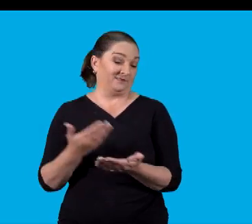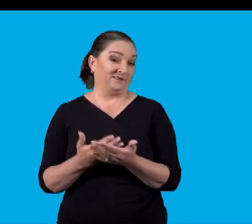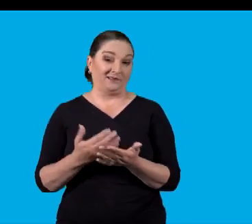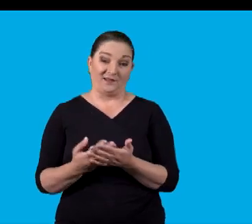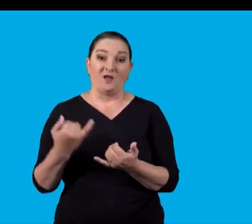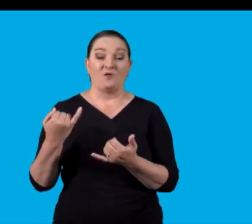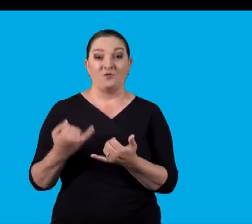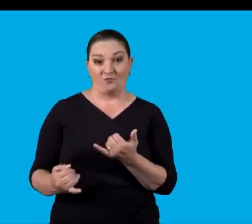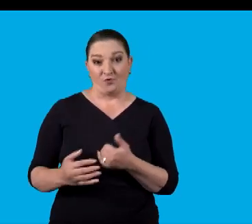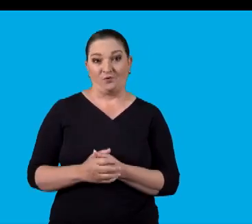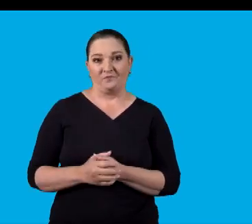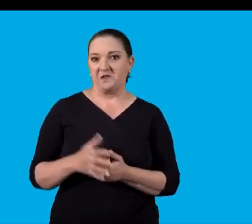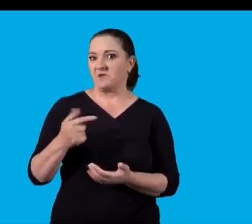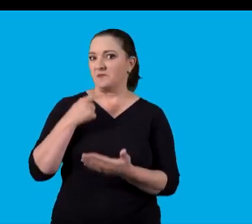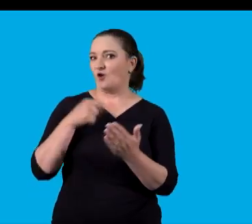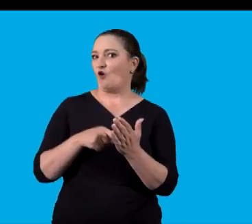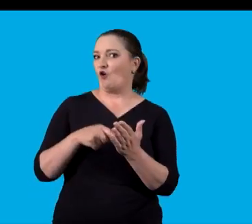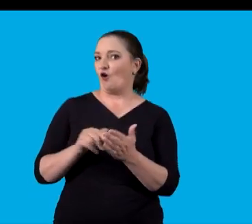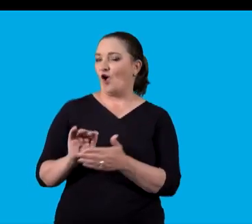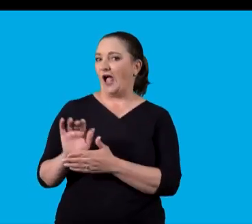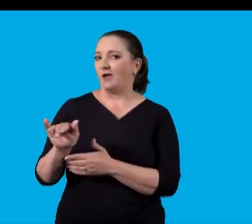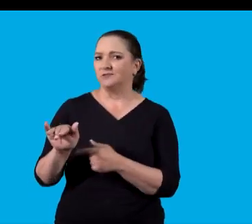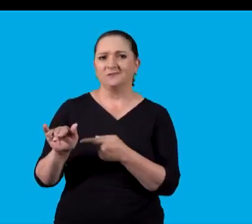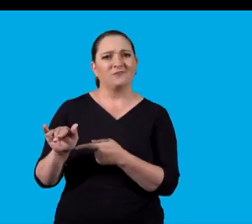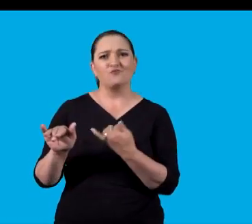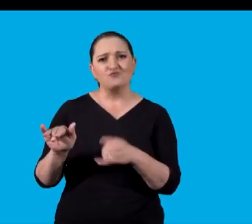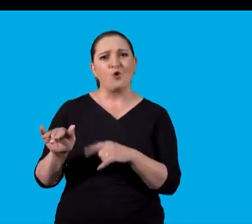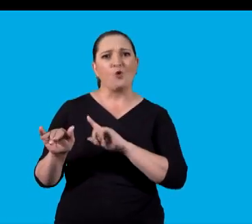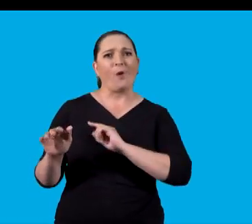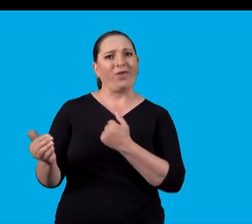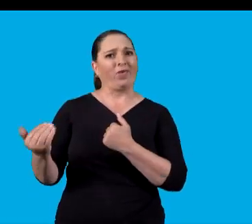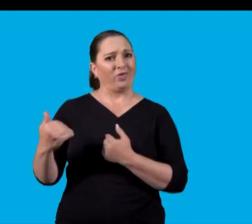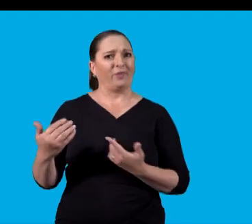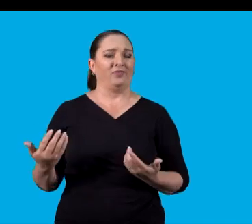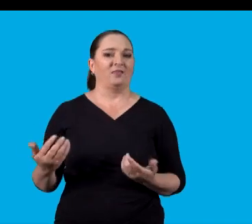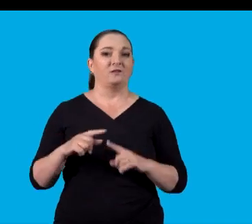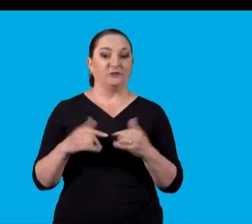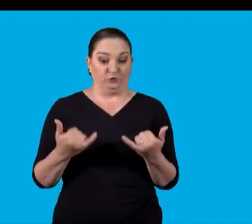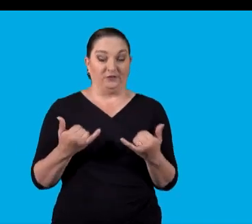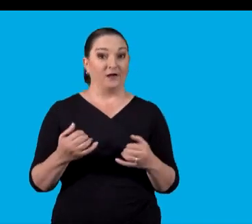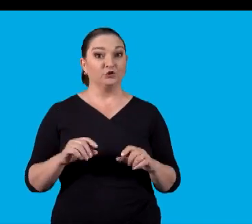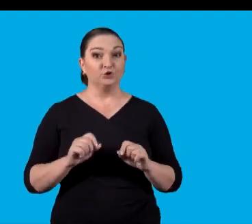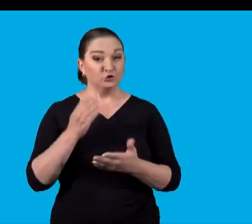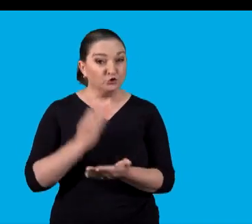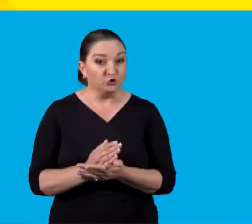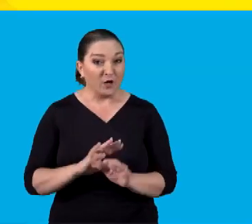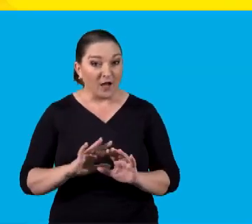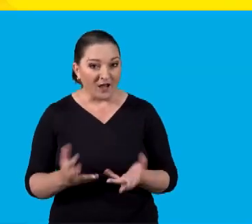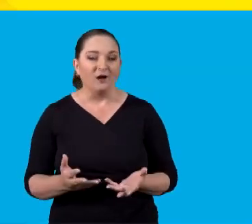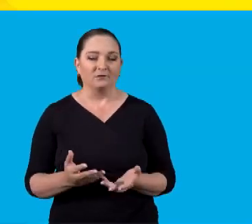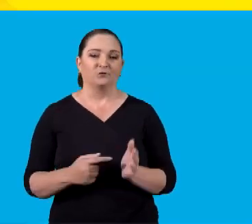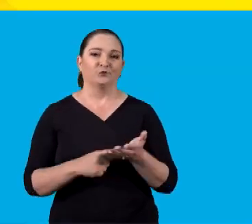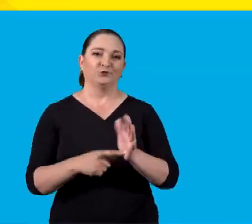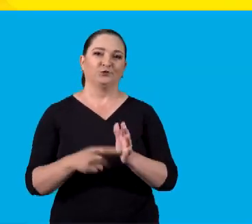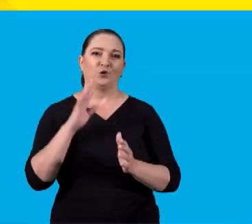amount incorrect thereof, or recording an outflow as an inflow. I'll try to show you today how you can make that not